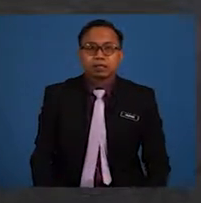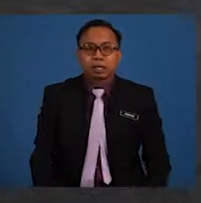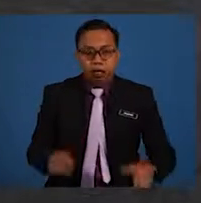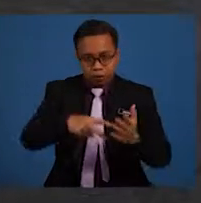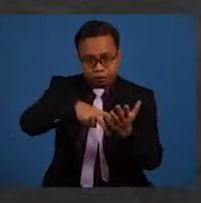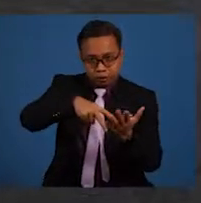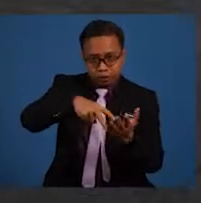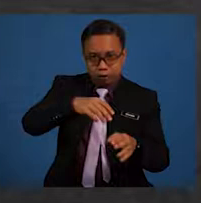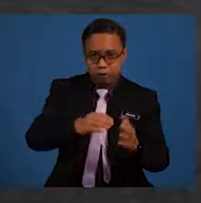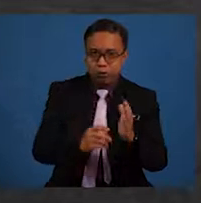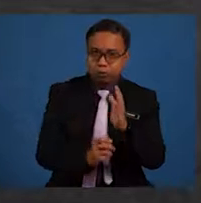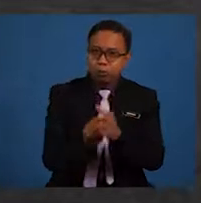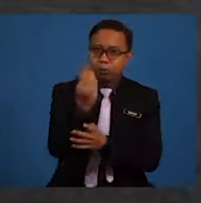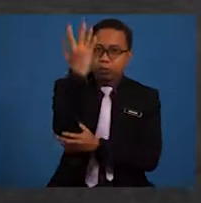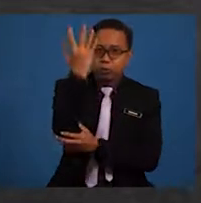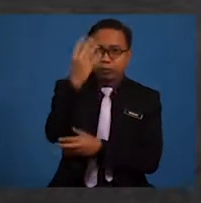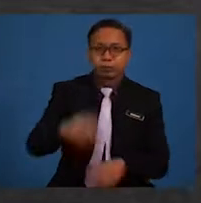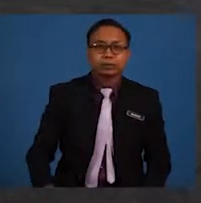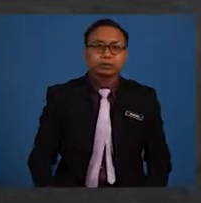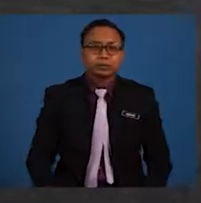and deforms the skeleton,